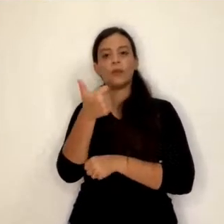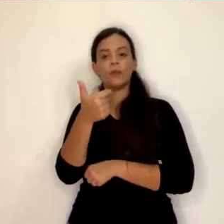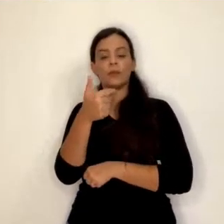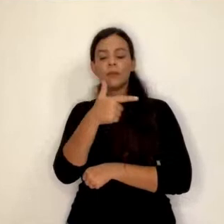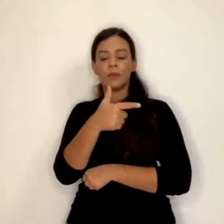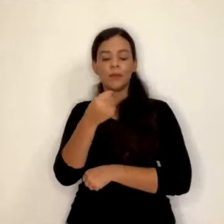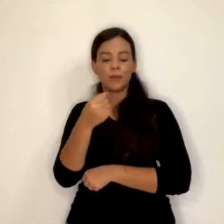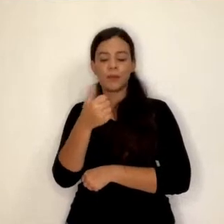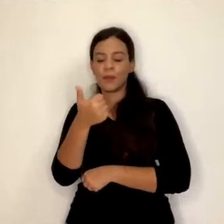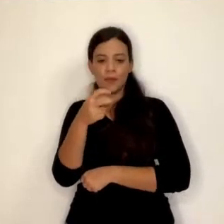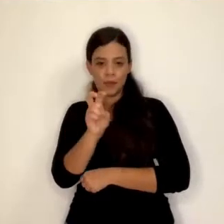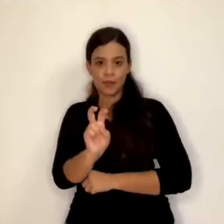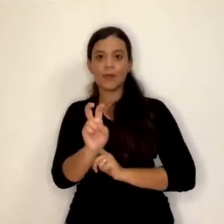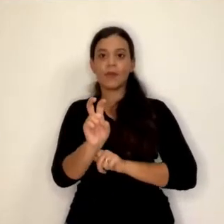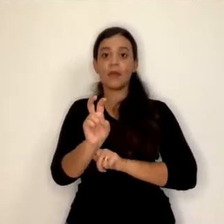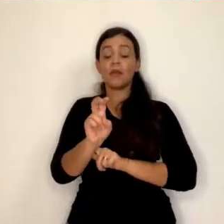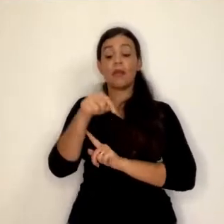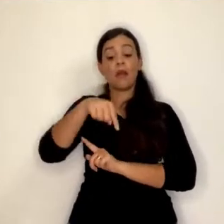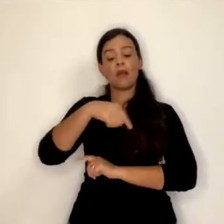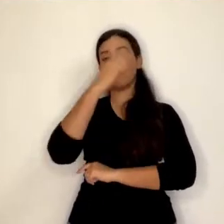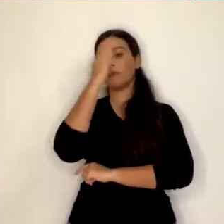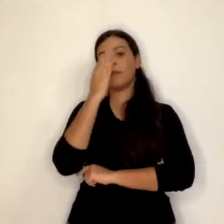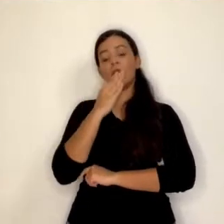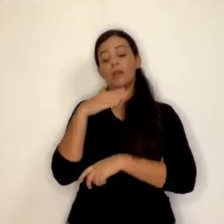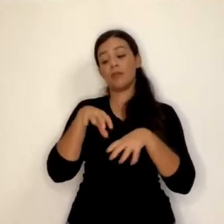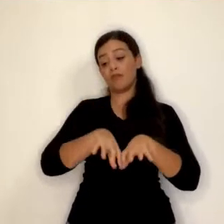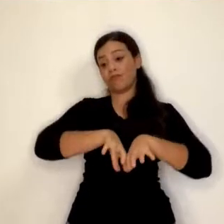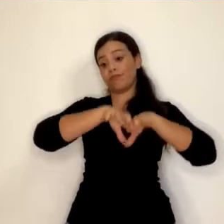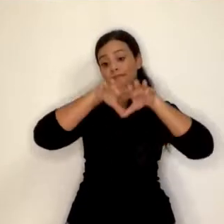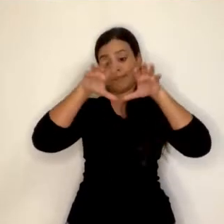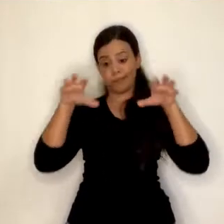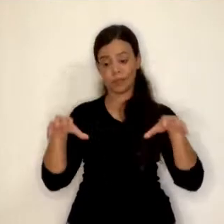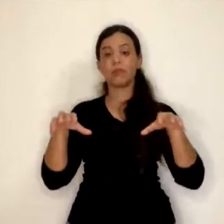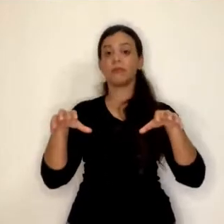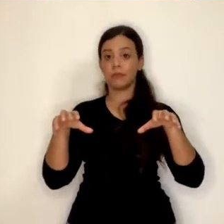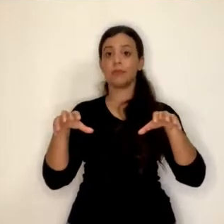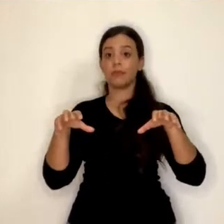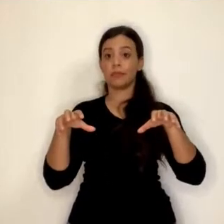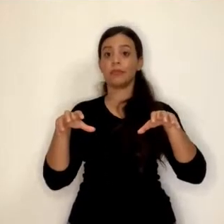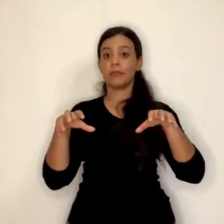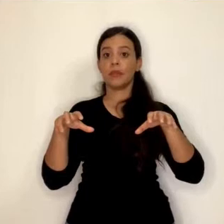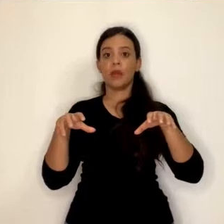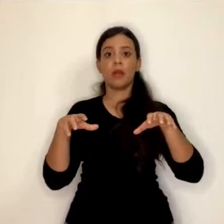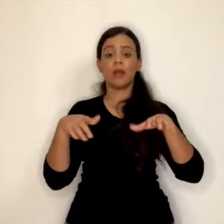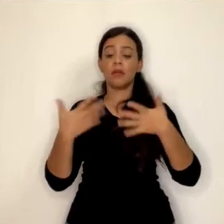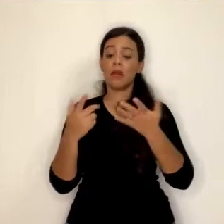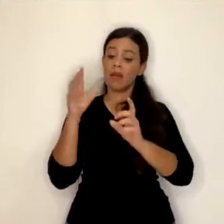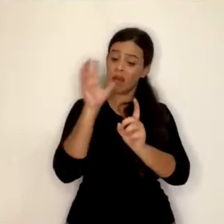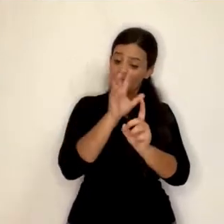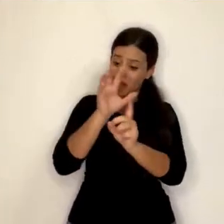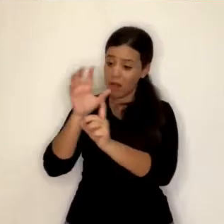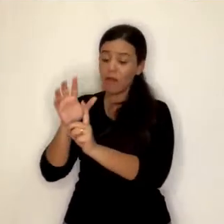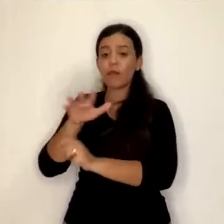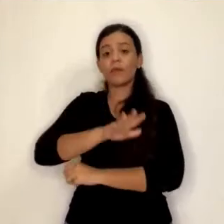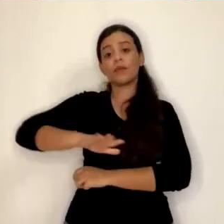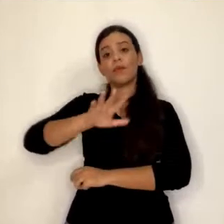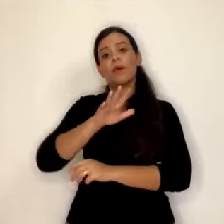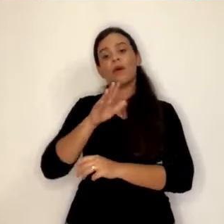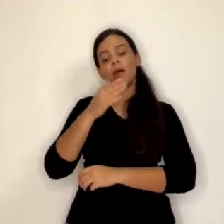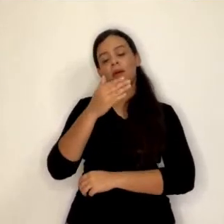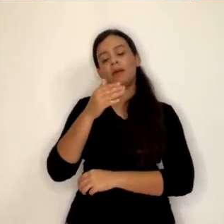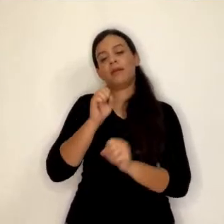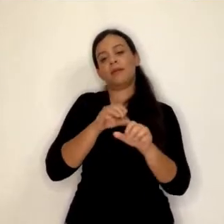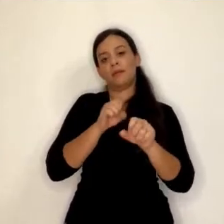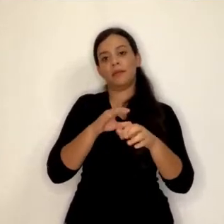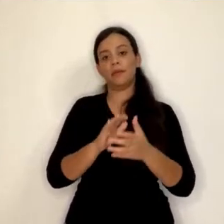in 2015. The country started to be institutionally fragmented, and that has